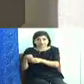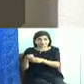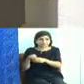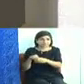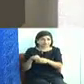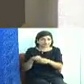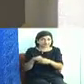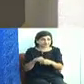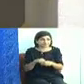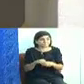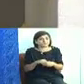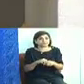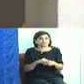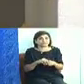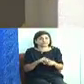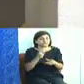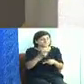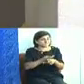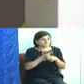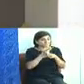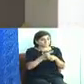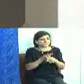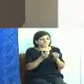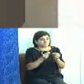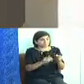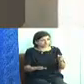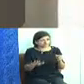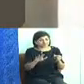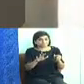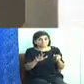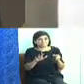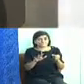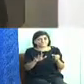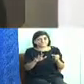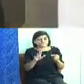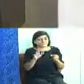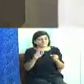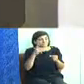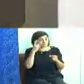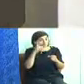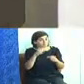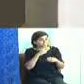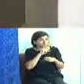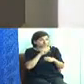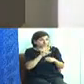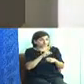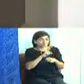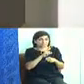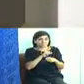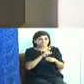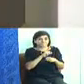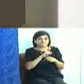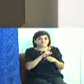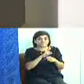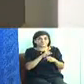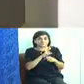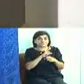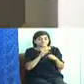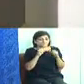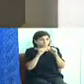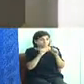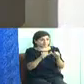soil to ensure that it does indeed continue to be a fertile and welcoming place